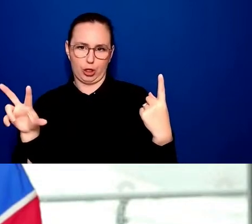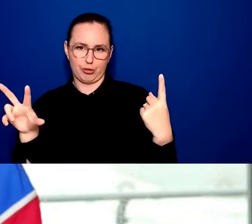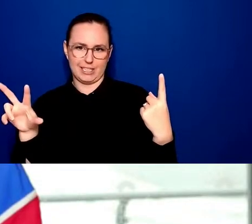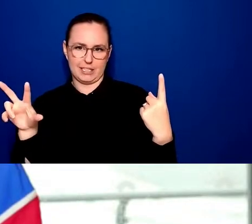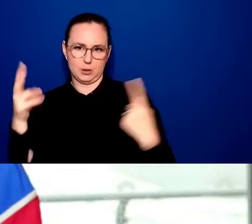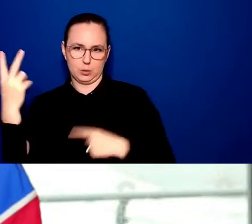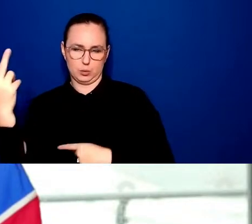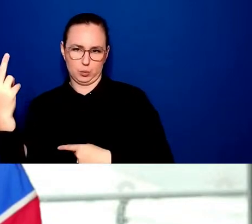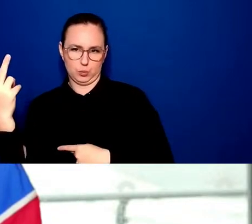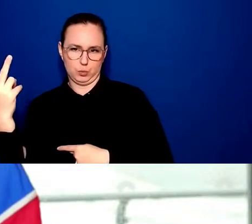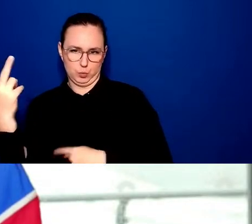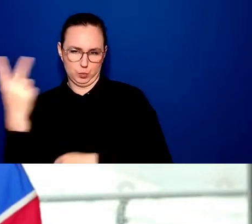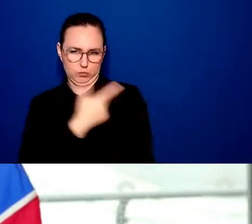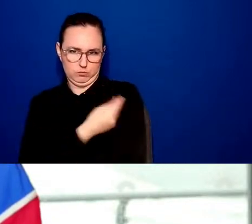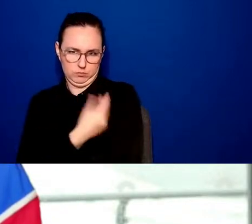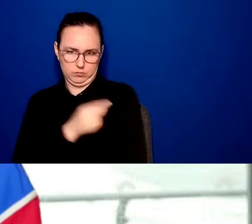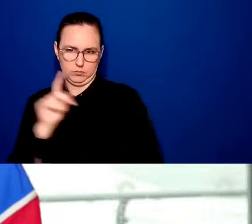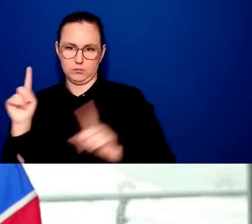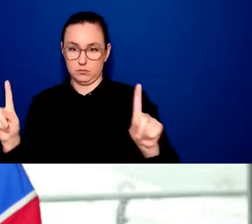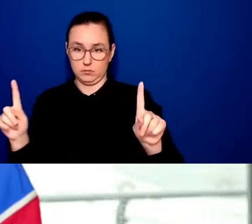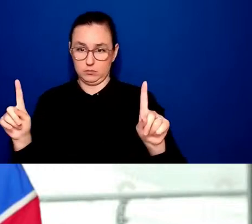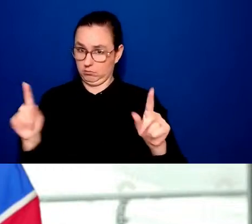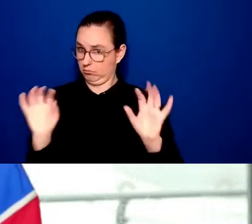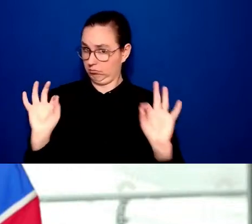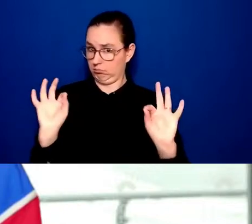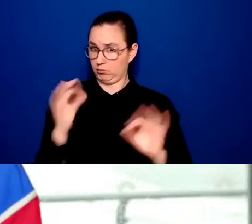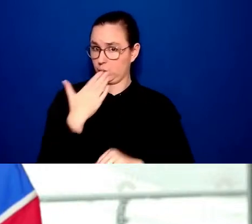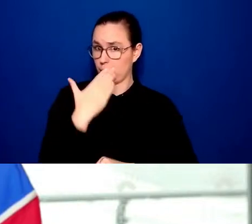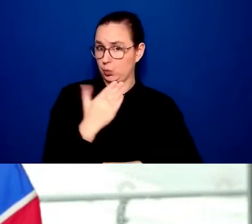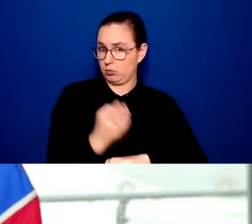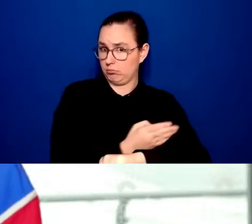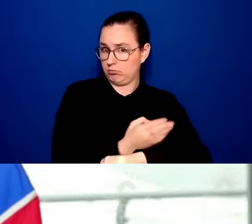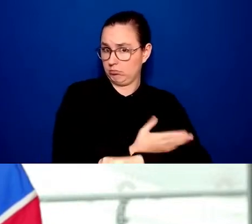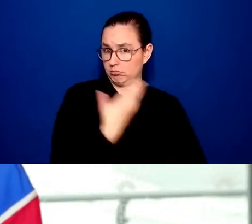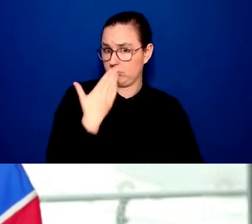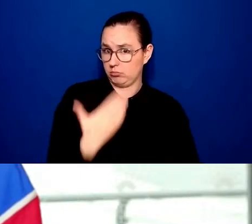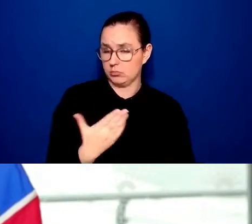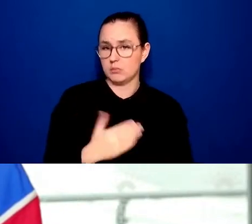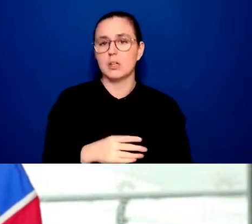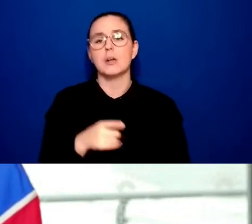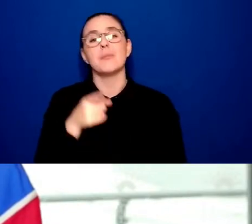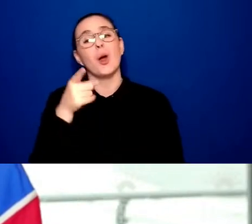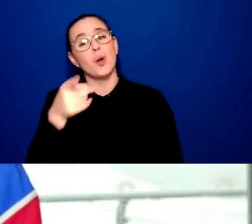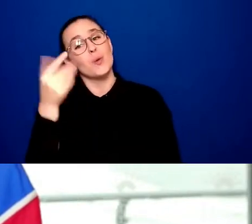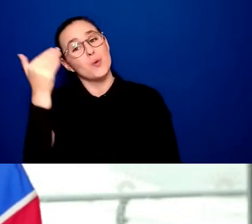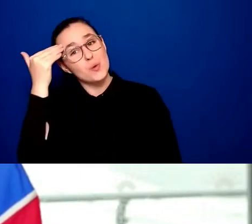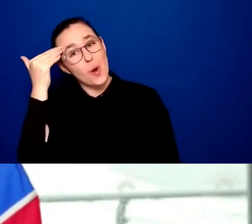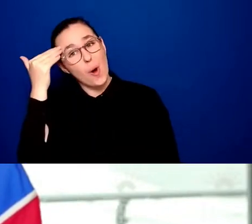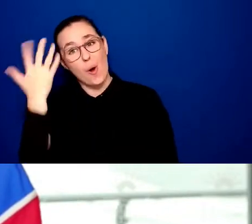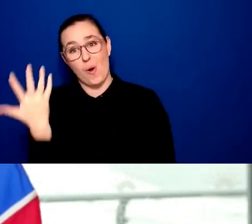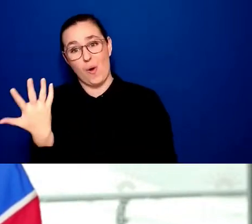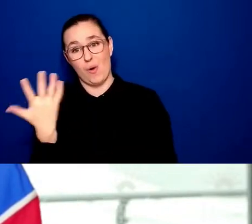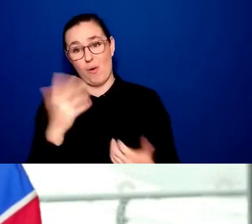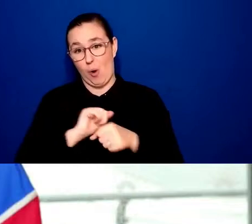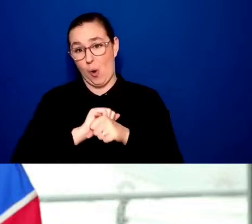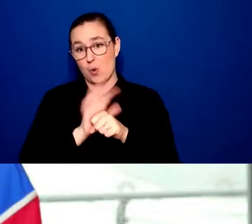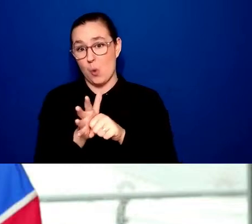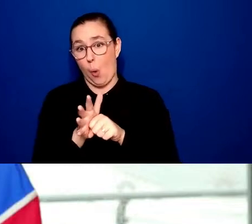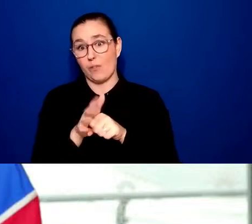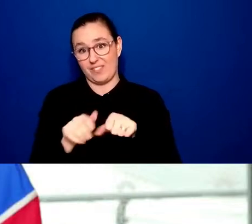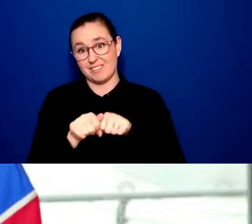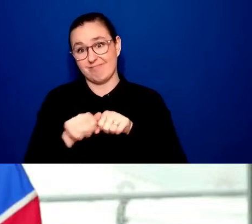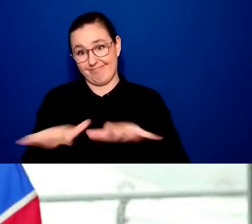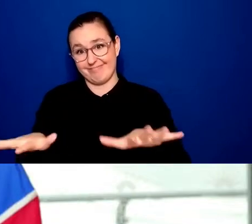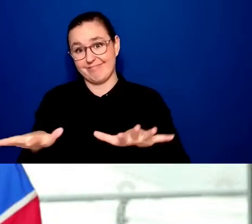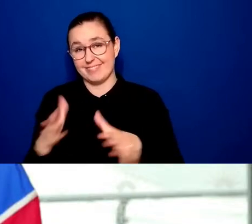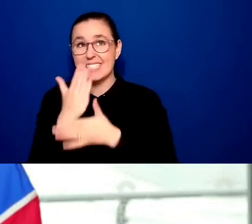progress. But as you're aware, there's areas of the province that are seeing higher case counts, and this is in large part due to lower vaccination rates in